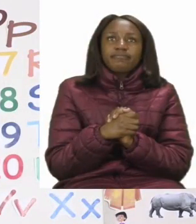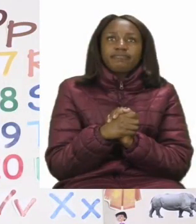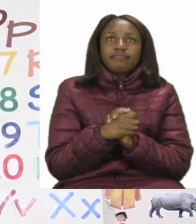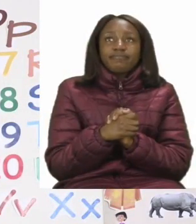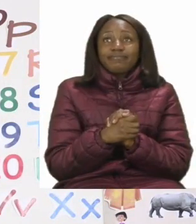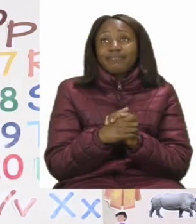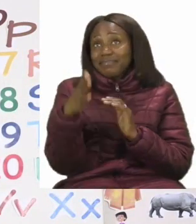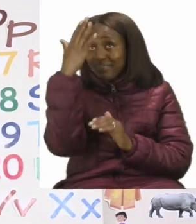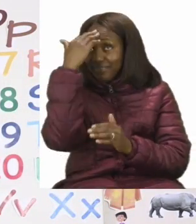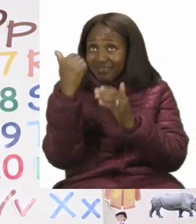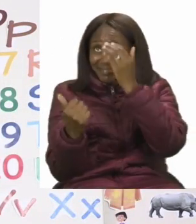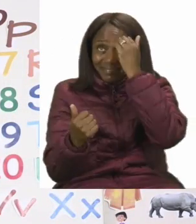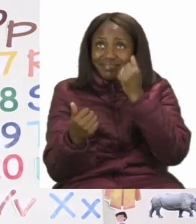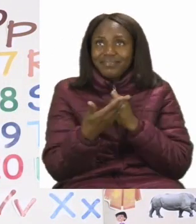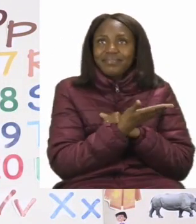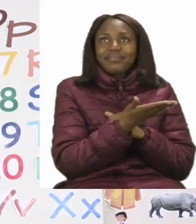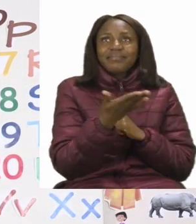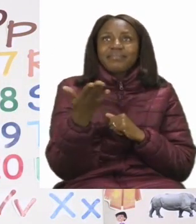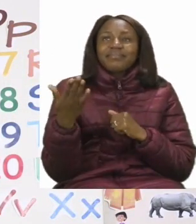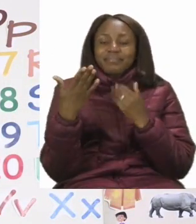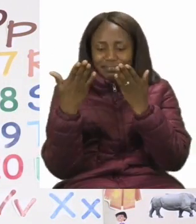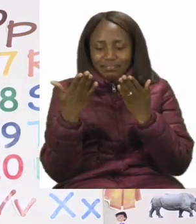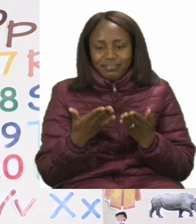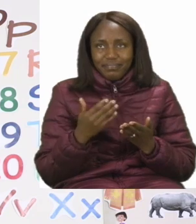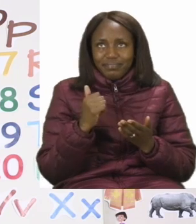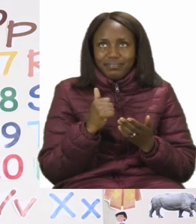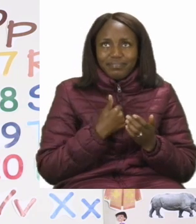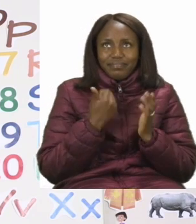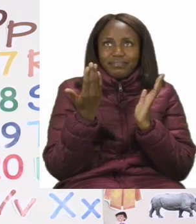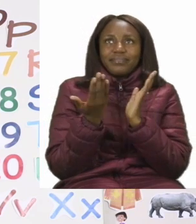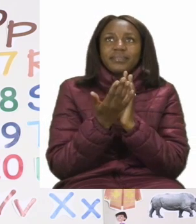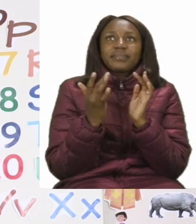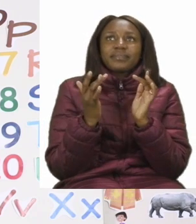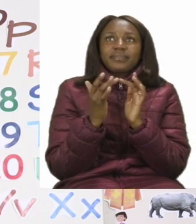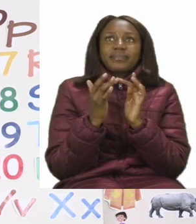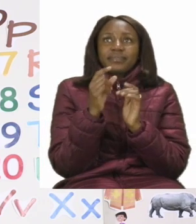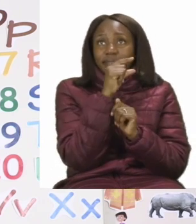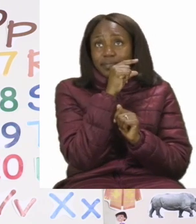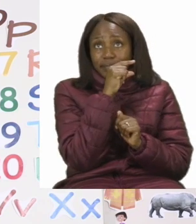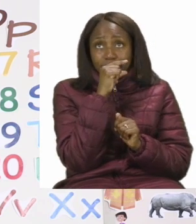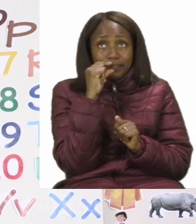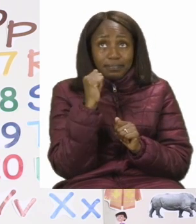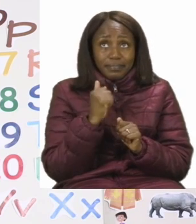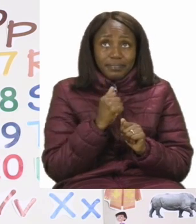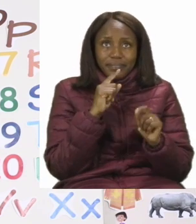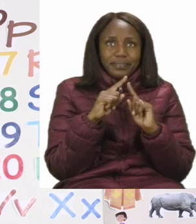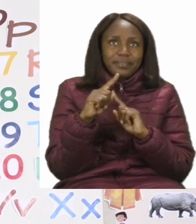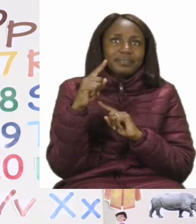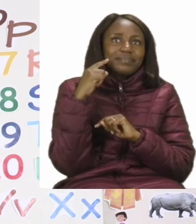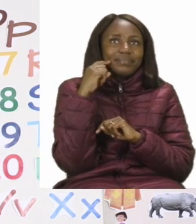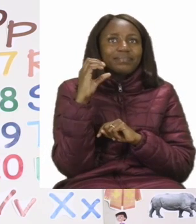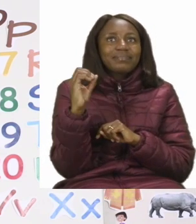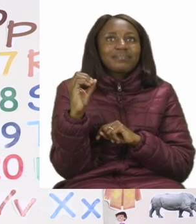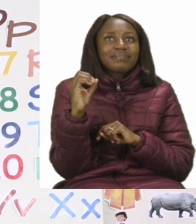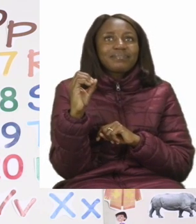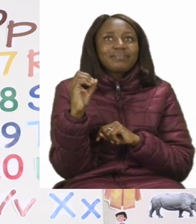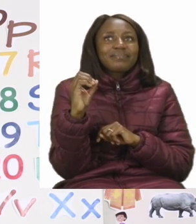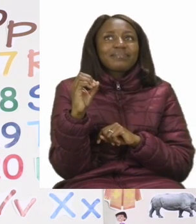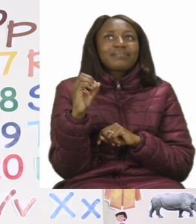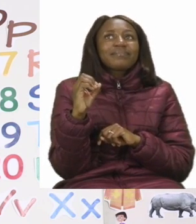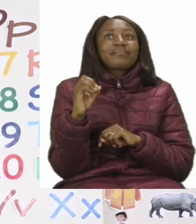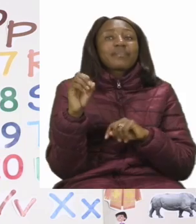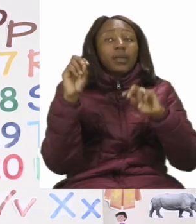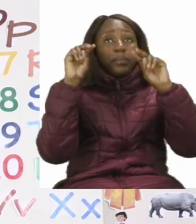Good day, boys and girls. Welcome to My Zone Online School. My name is Teacher Hartung, and